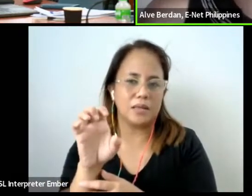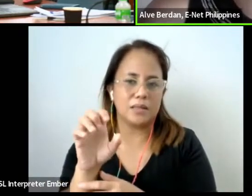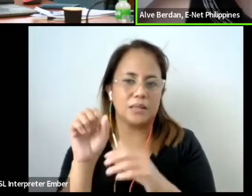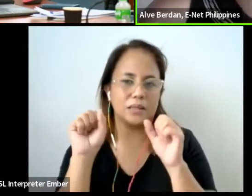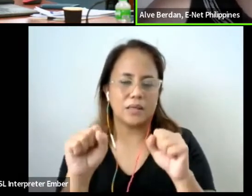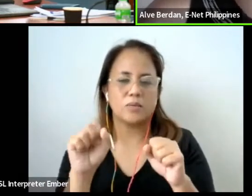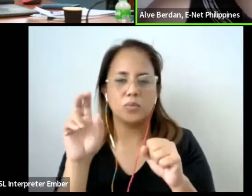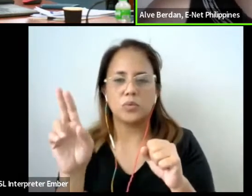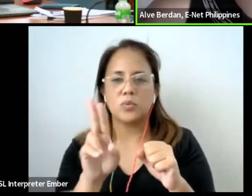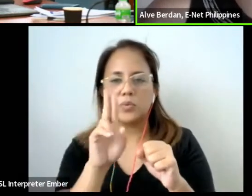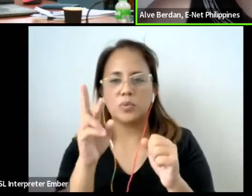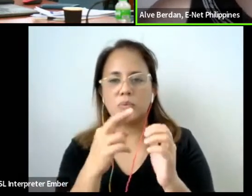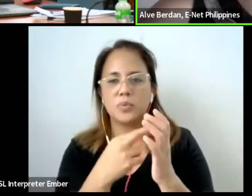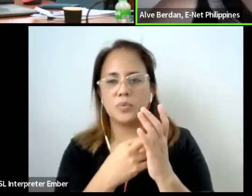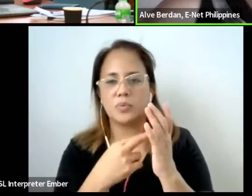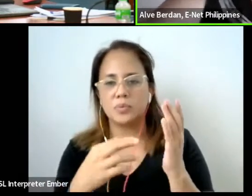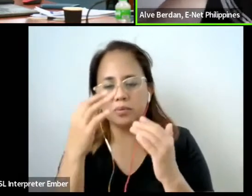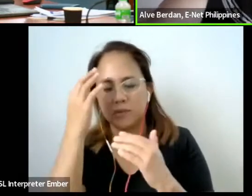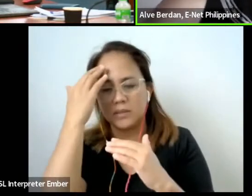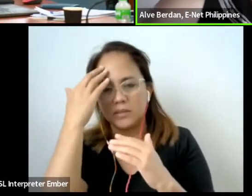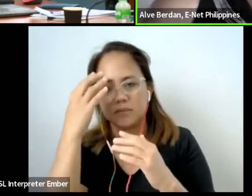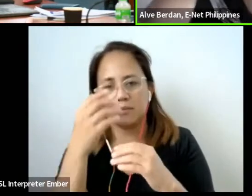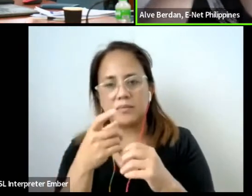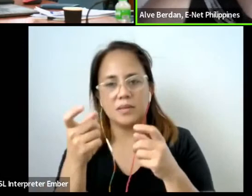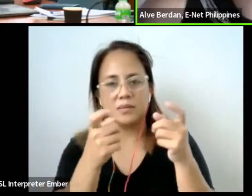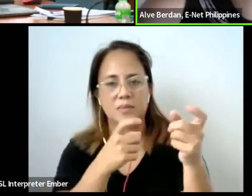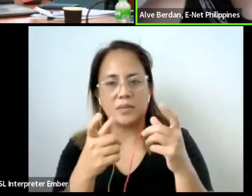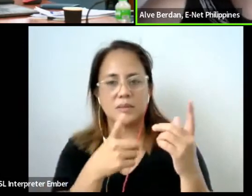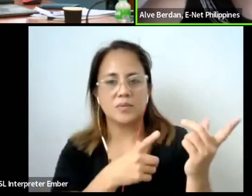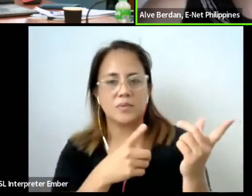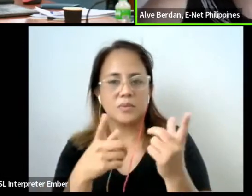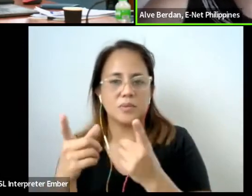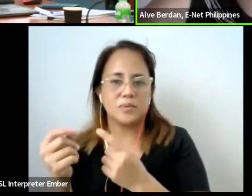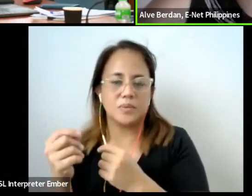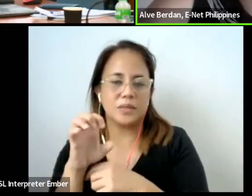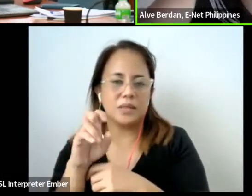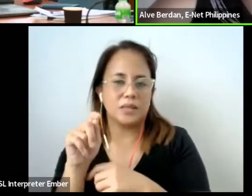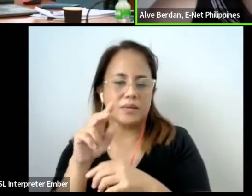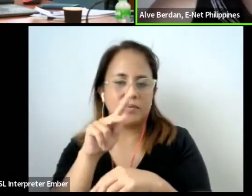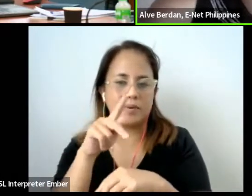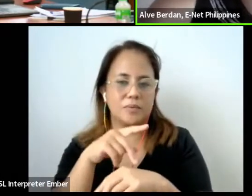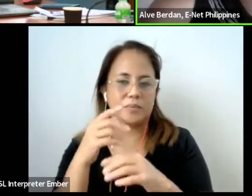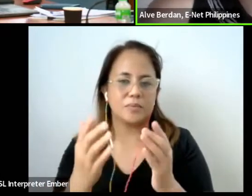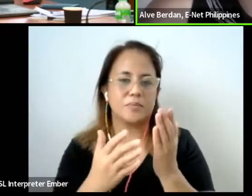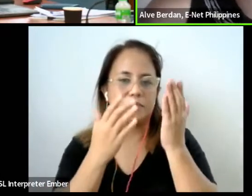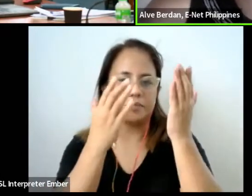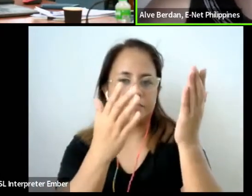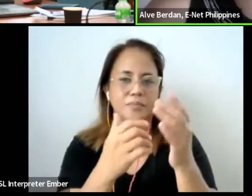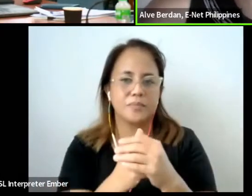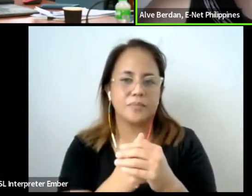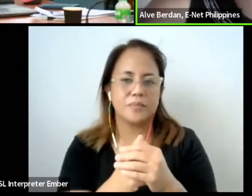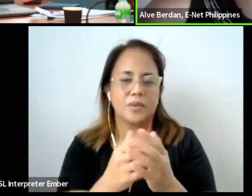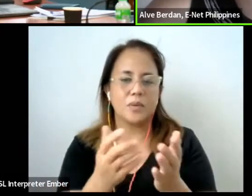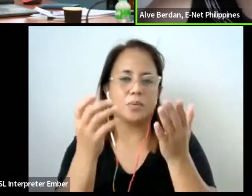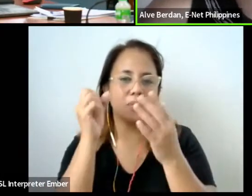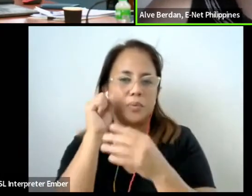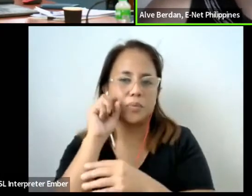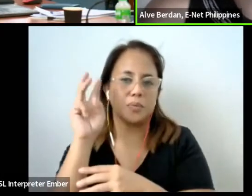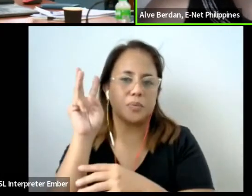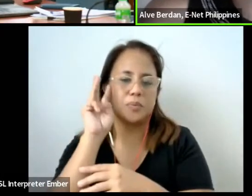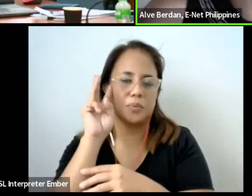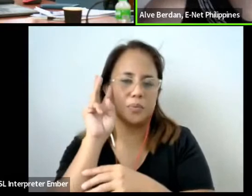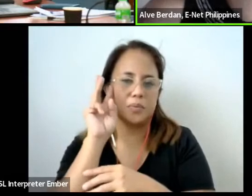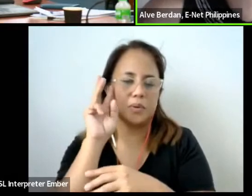be used as resource knowledge management. On the implementation, INET Philippines recommends awareness raising and